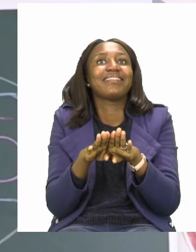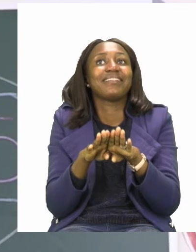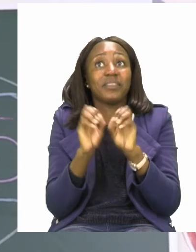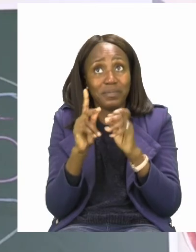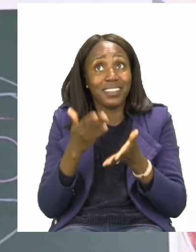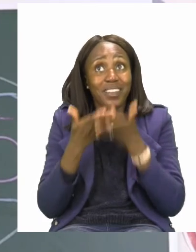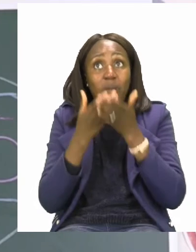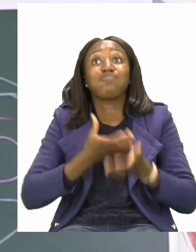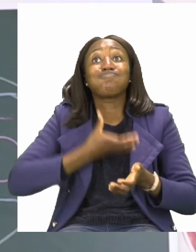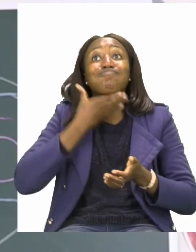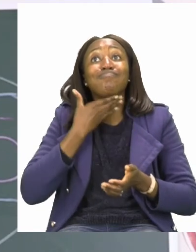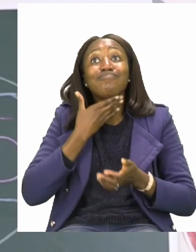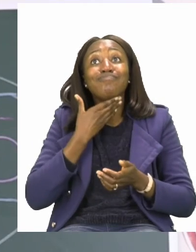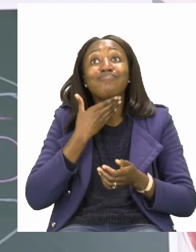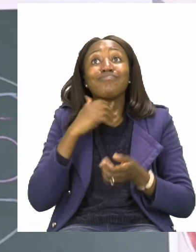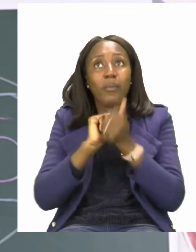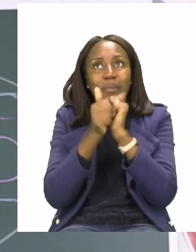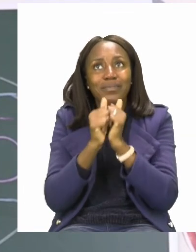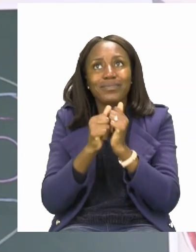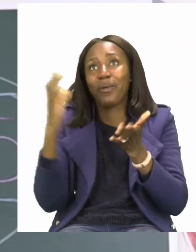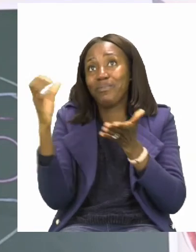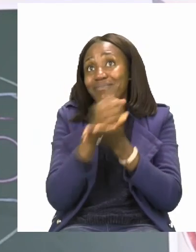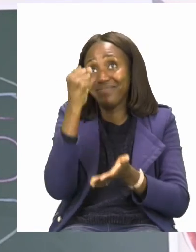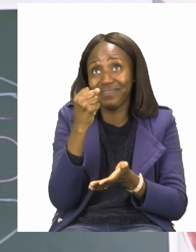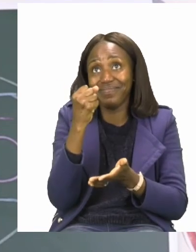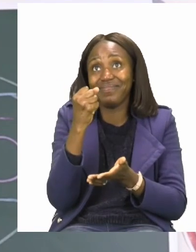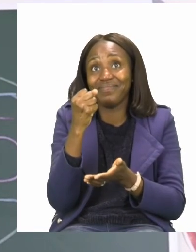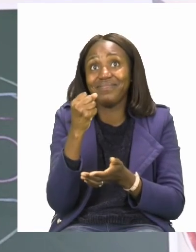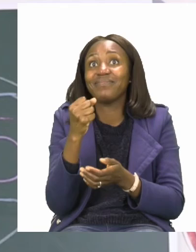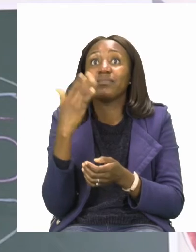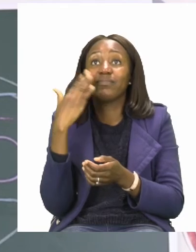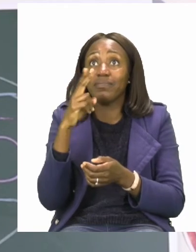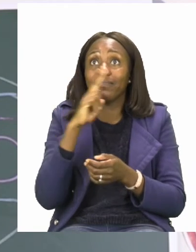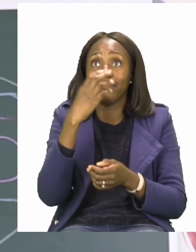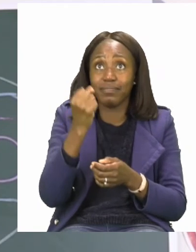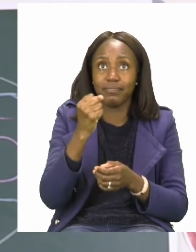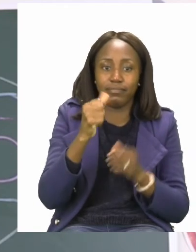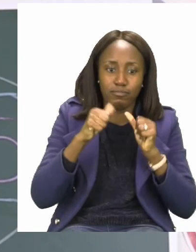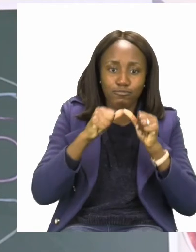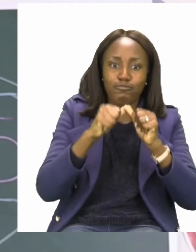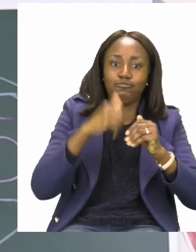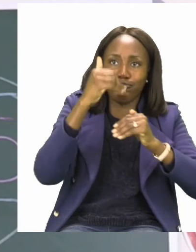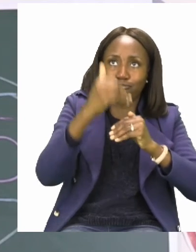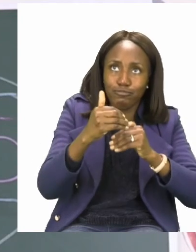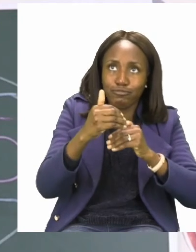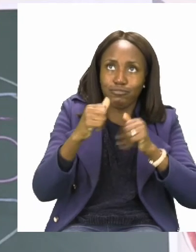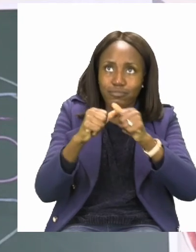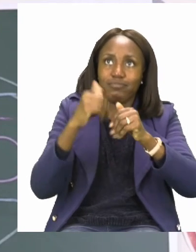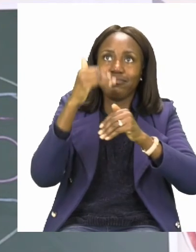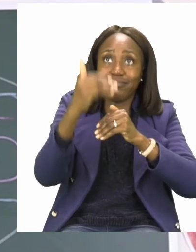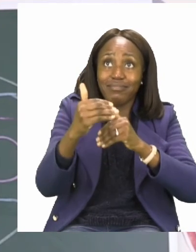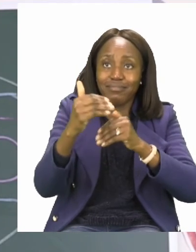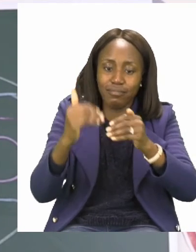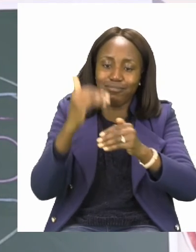the race. So with each answer you get, you use that answer to answer the next one until you